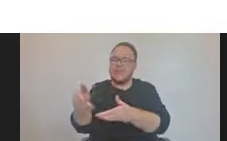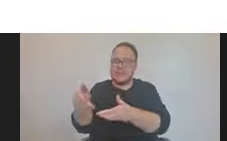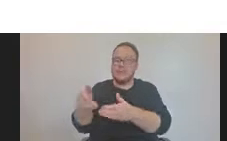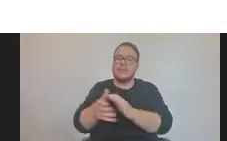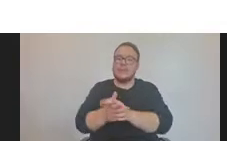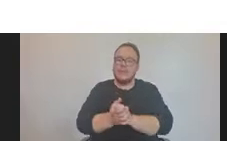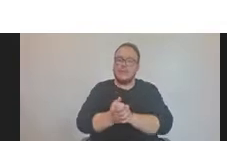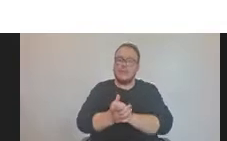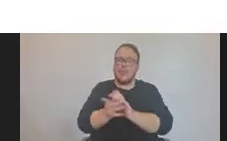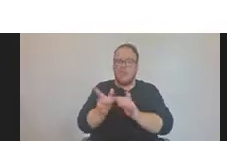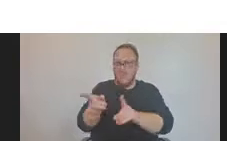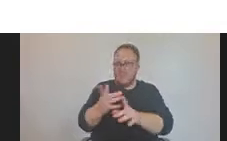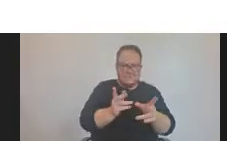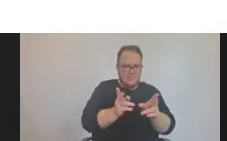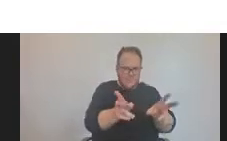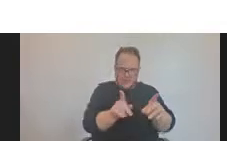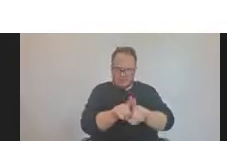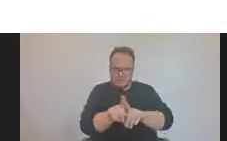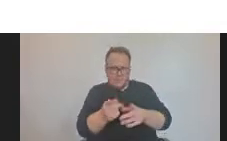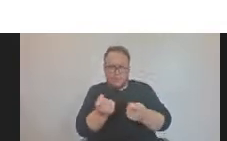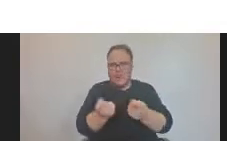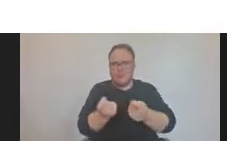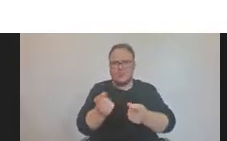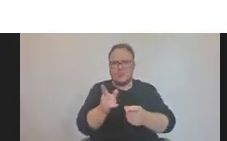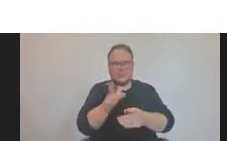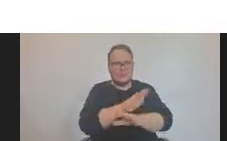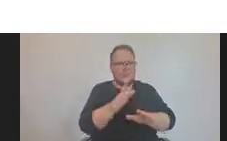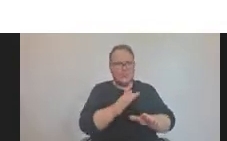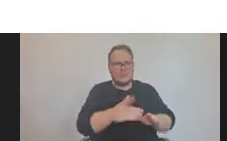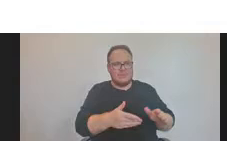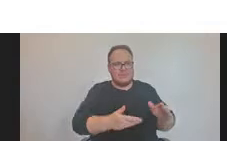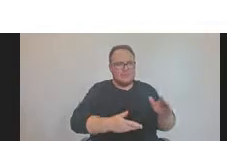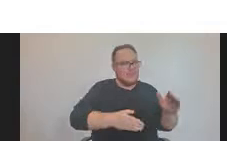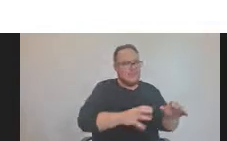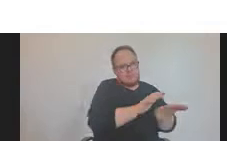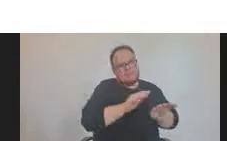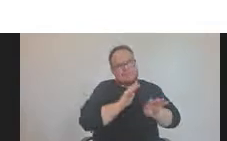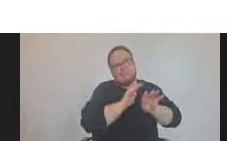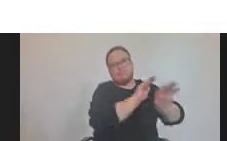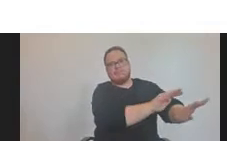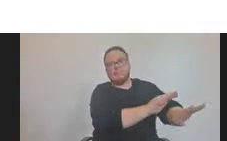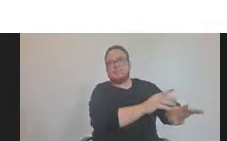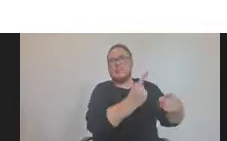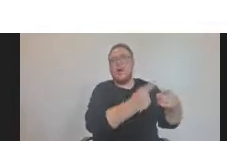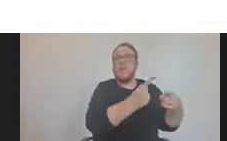door of hospital and ensuring that people get what they need rather than waiting for a long time in ED.